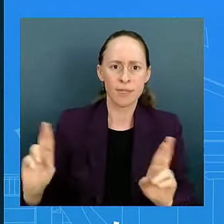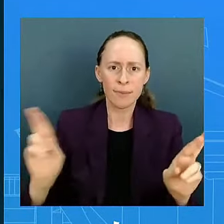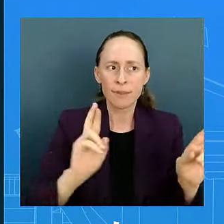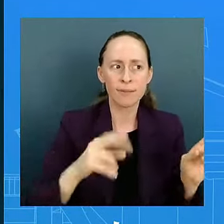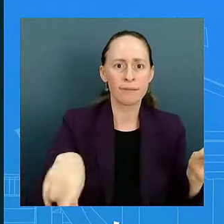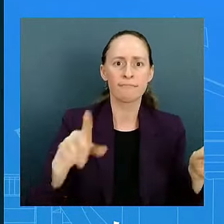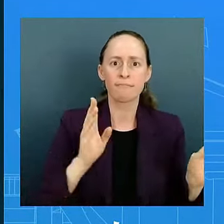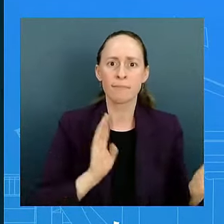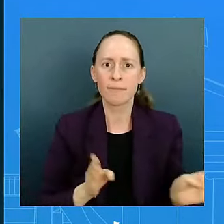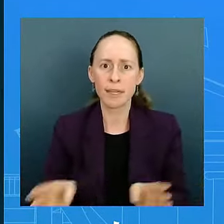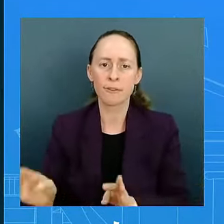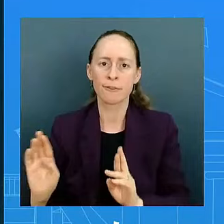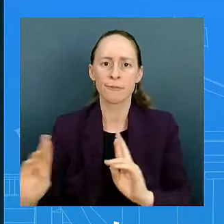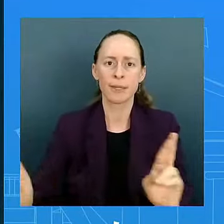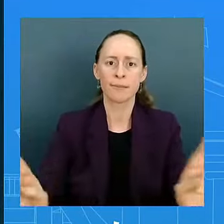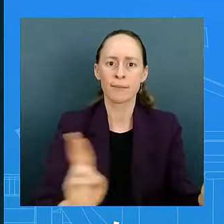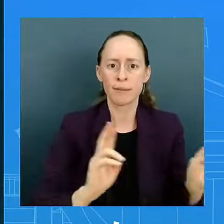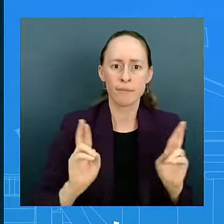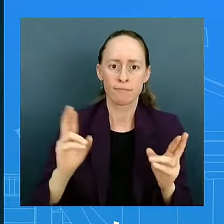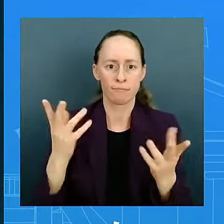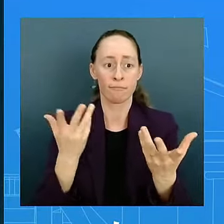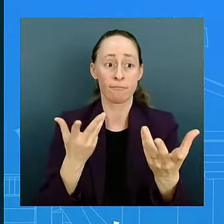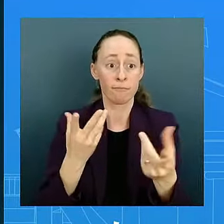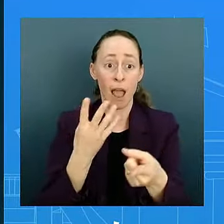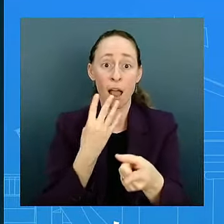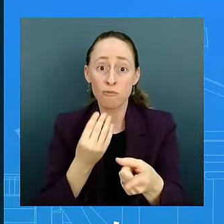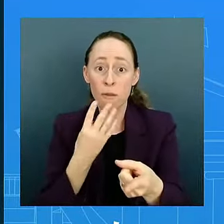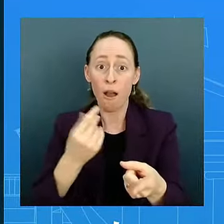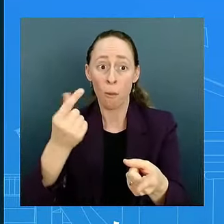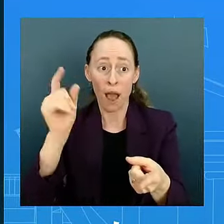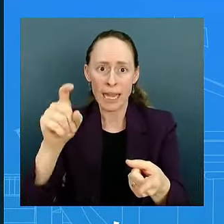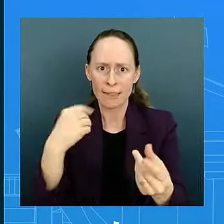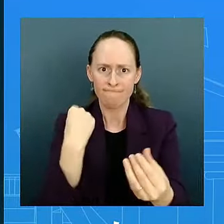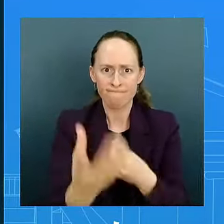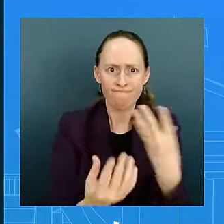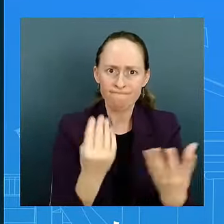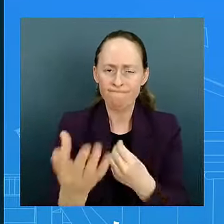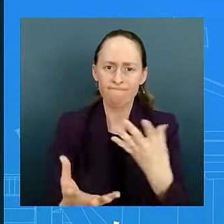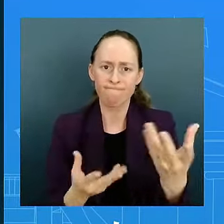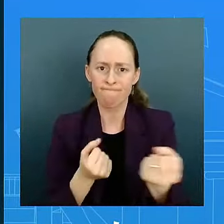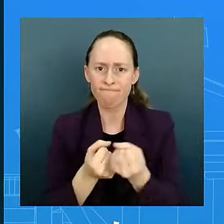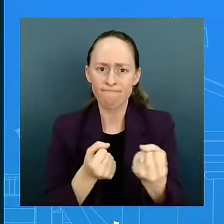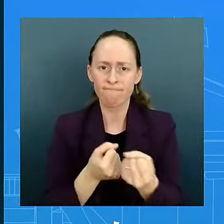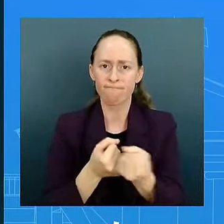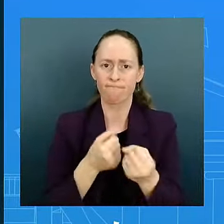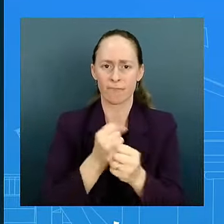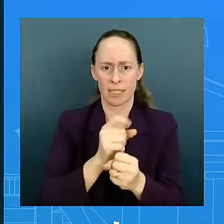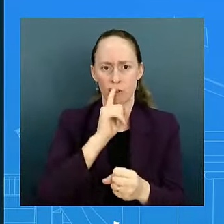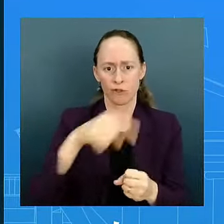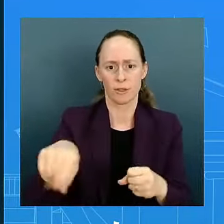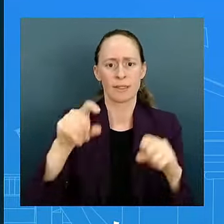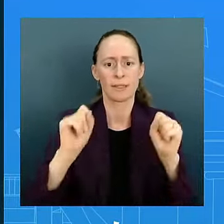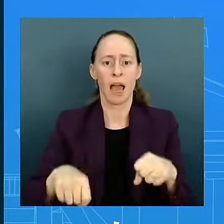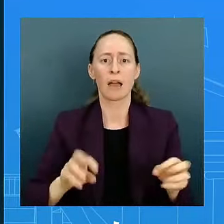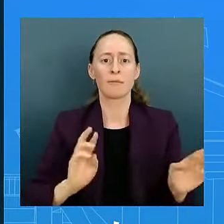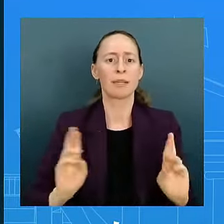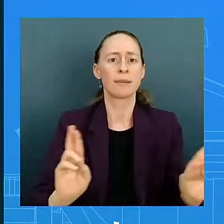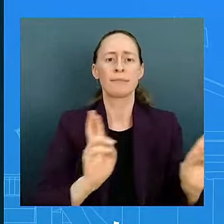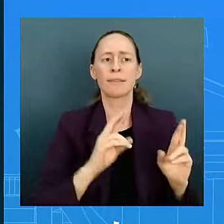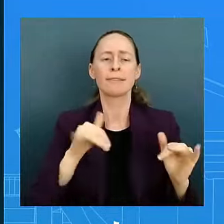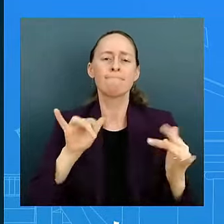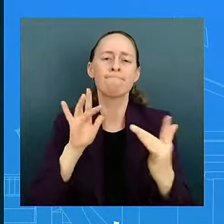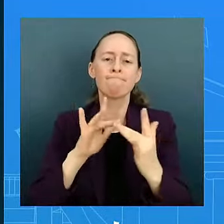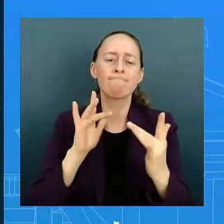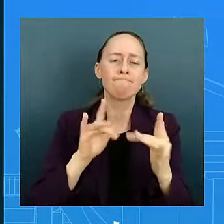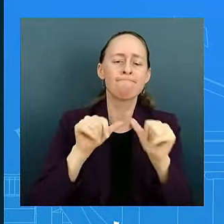need. In the meantime, we're going to continue to have these conversations. We're going to continue to try to do everything that we can to de-escalate the